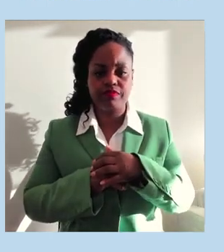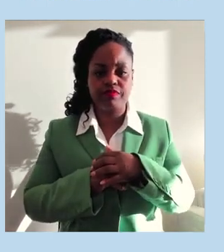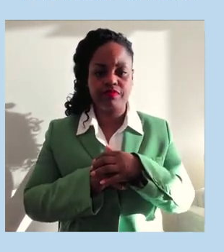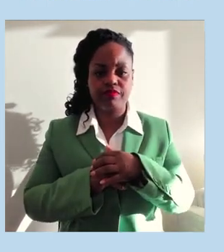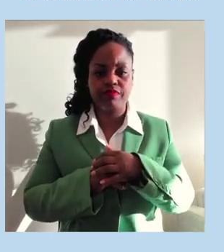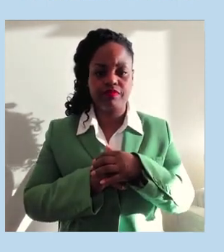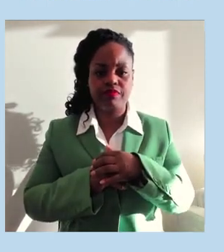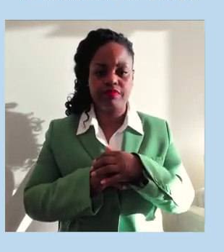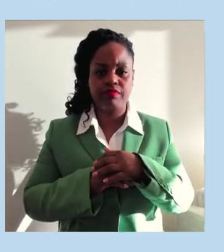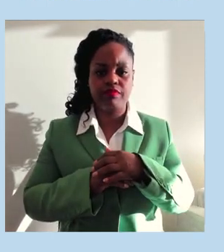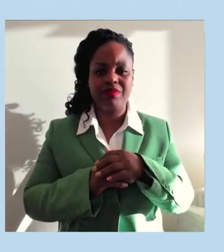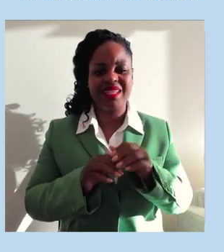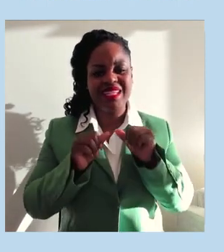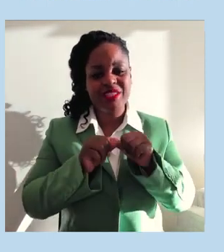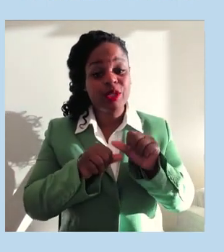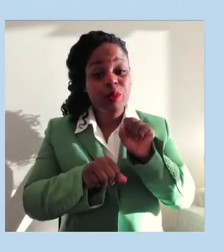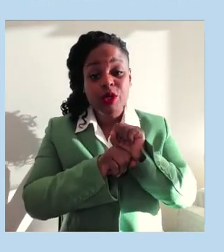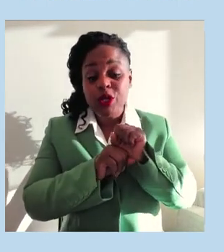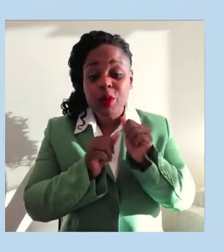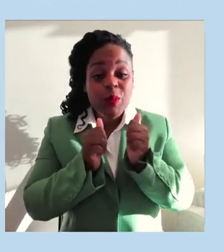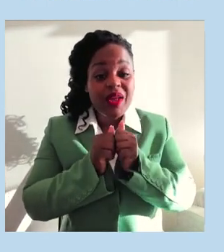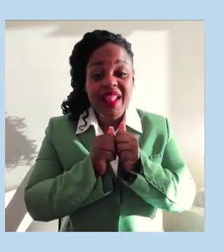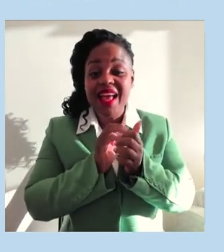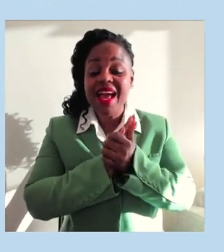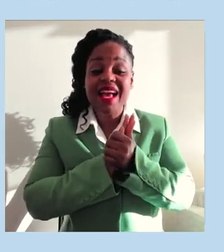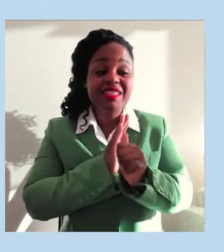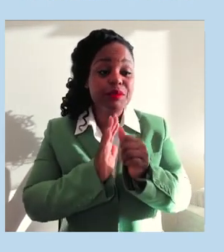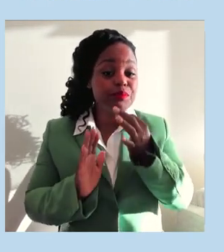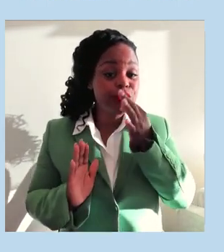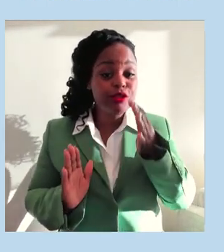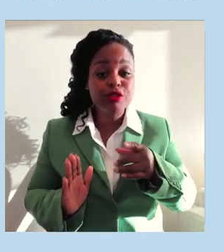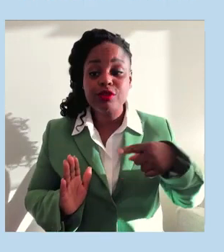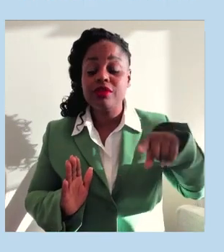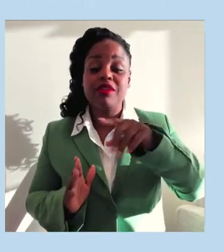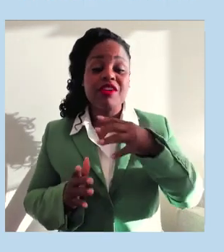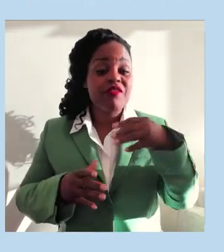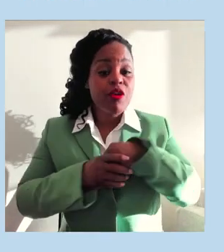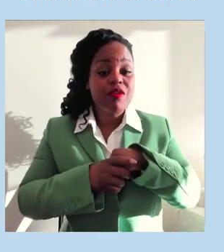taking part in programs like Global Solutions, during which I have